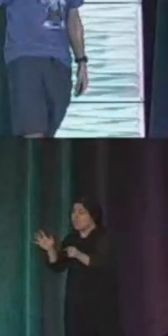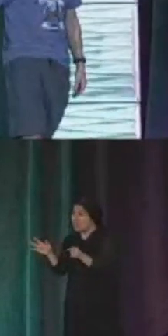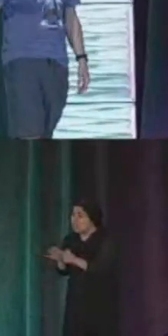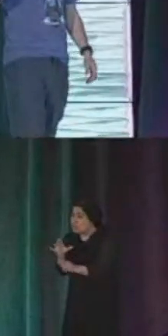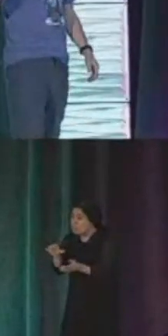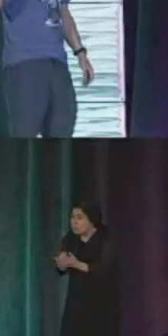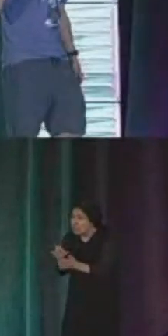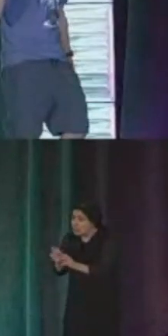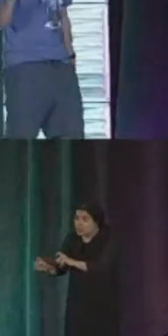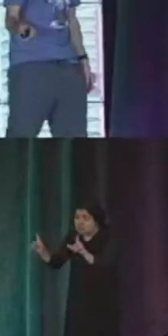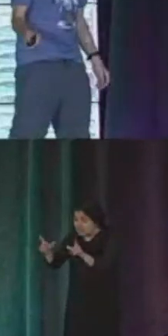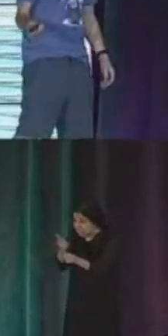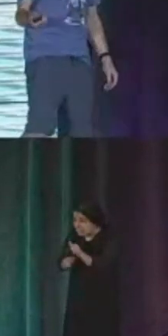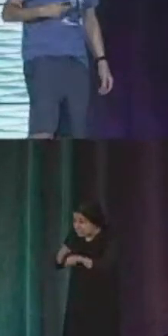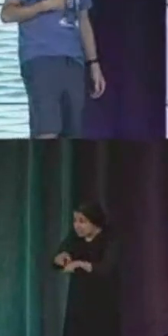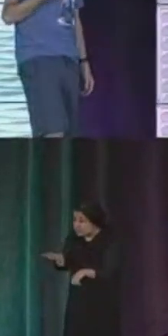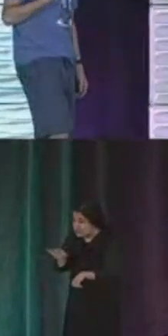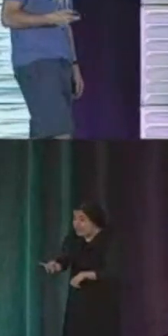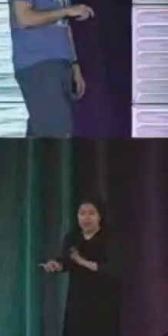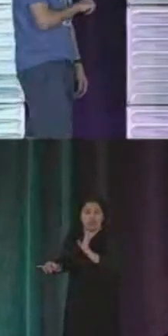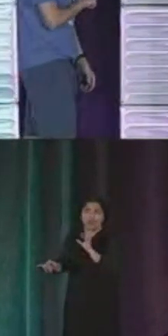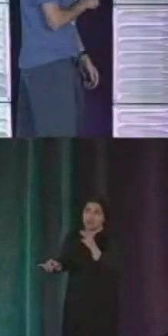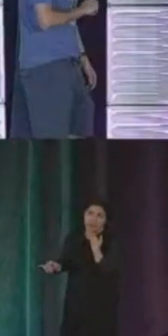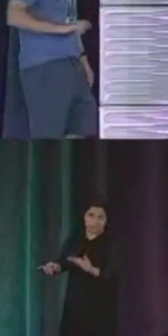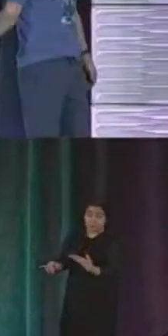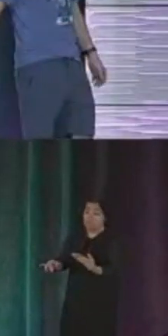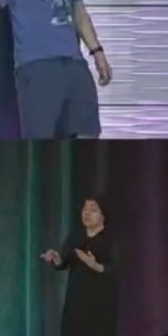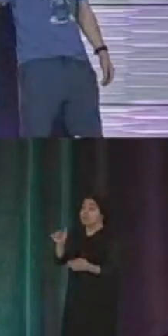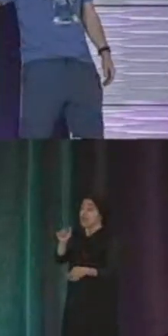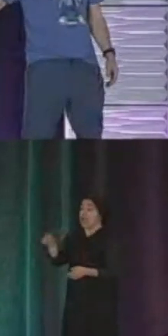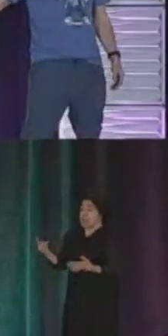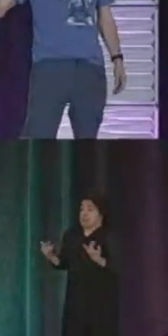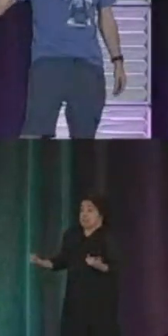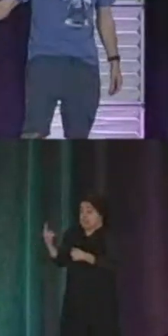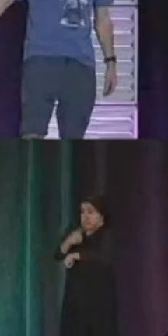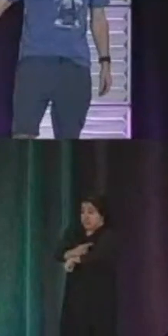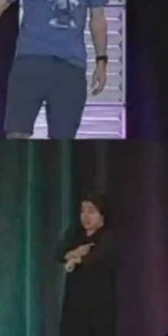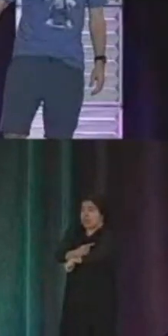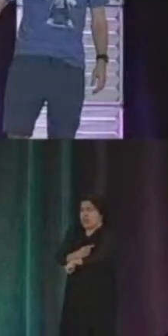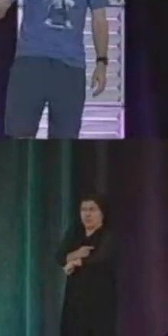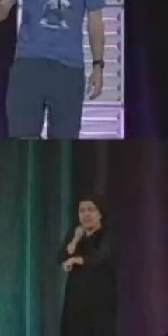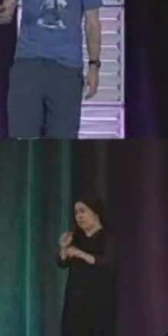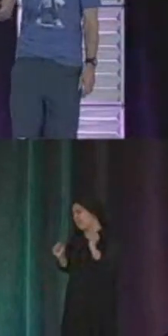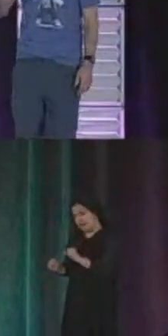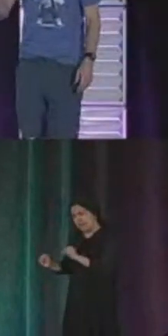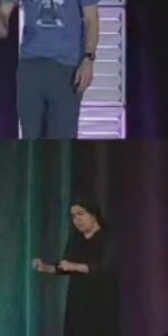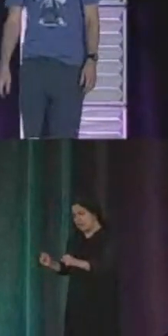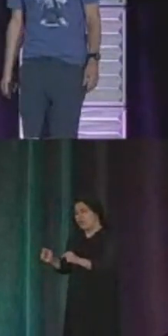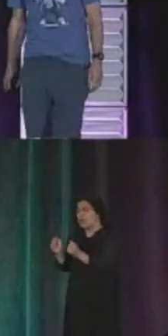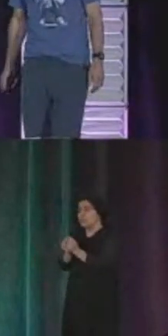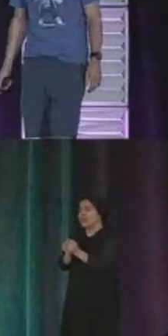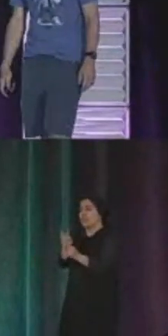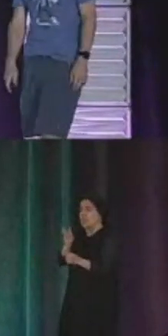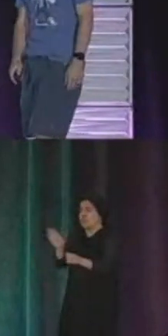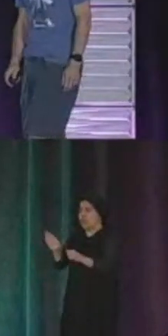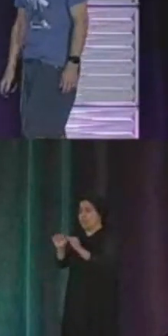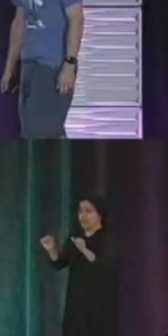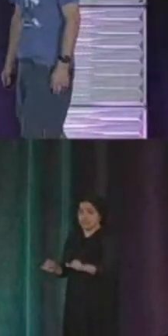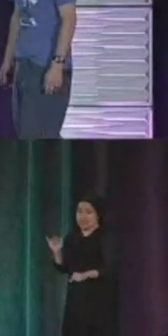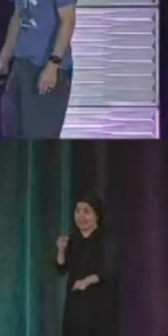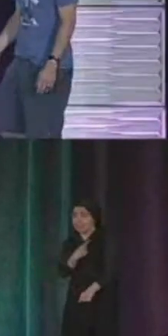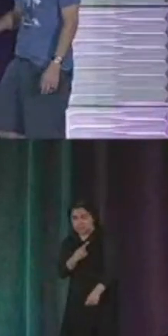no thanks. So the applications we're building today wouldn't even be reasonably possible with the web platform with this